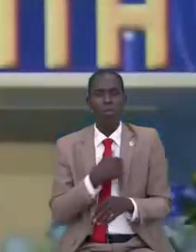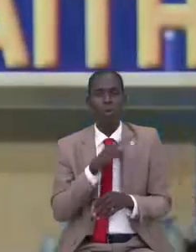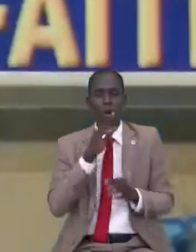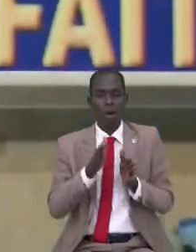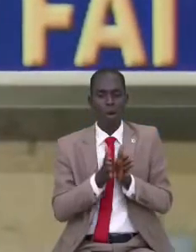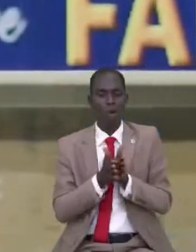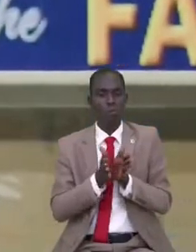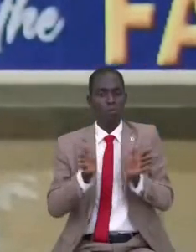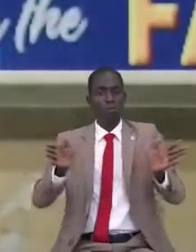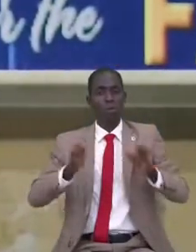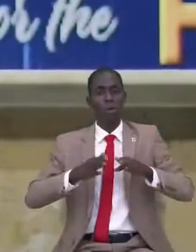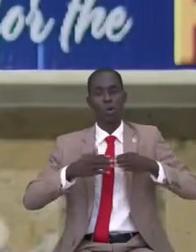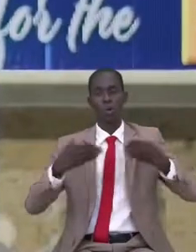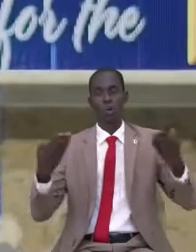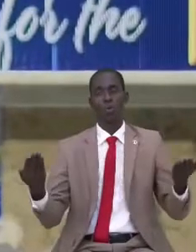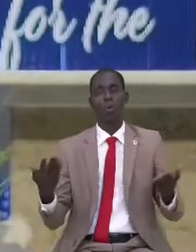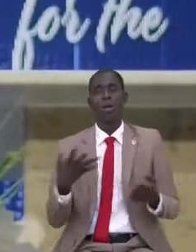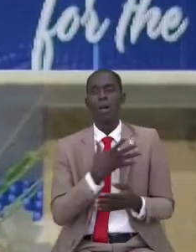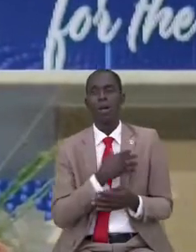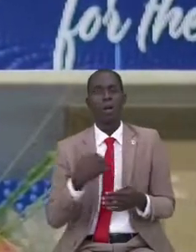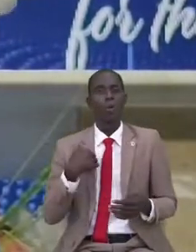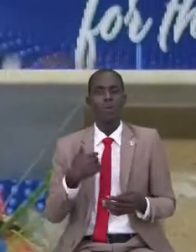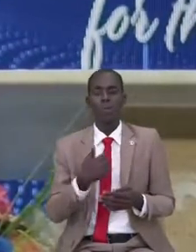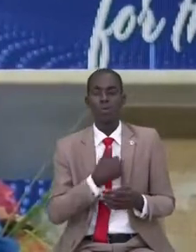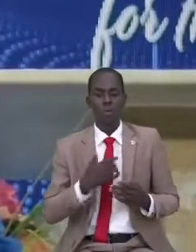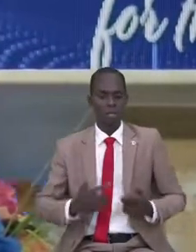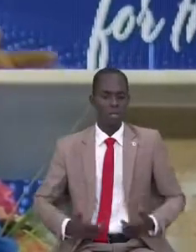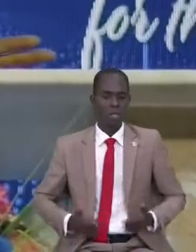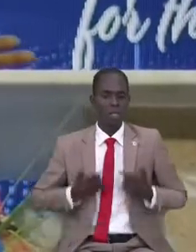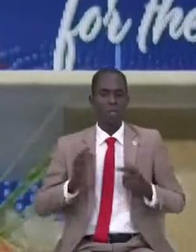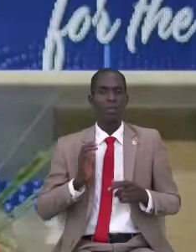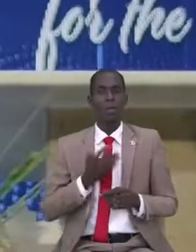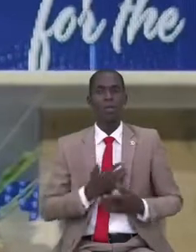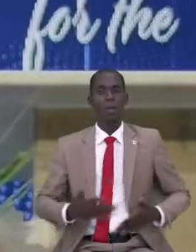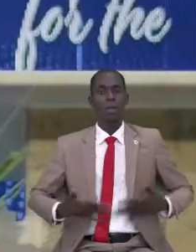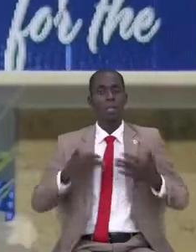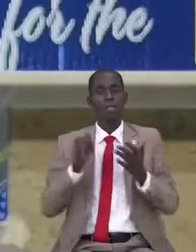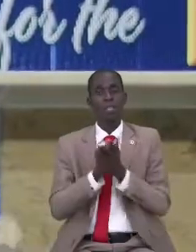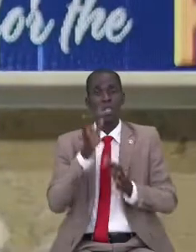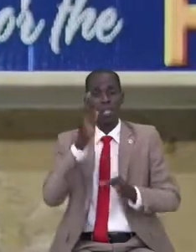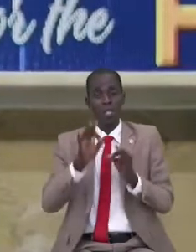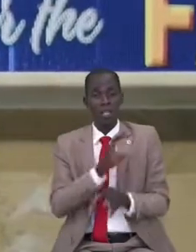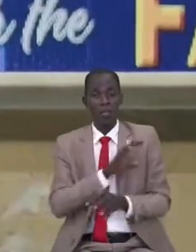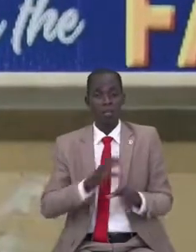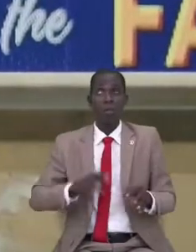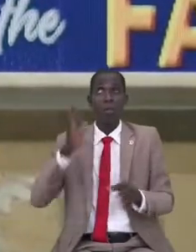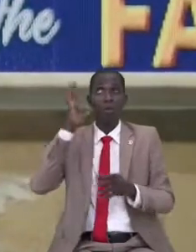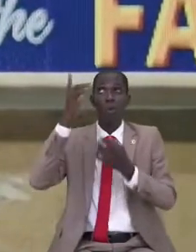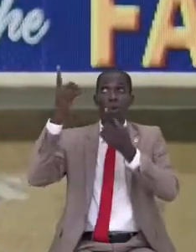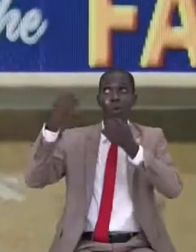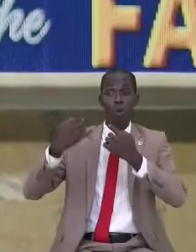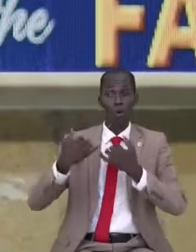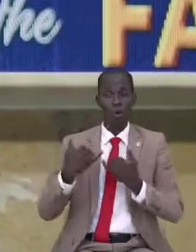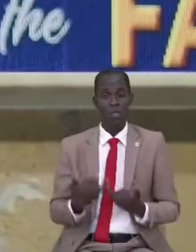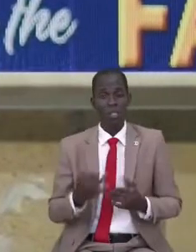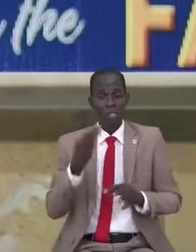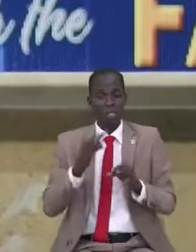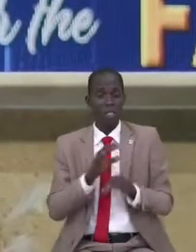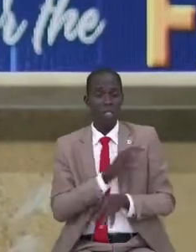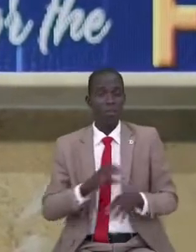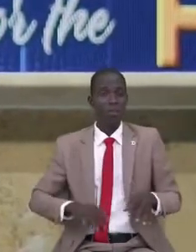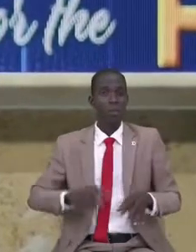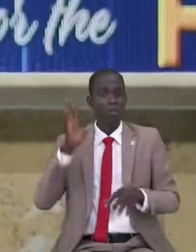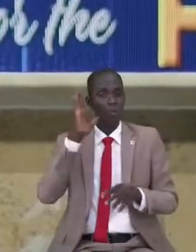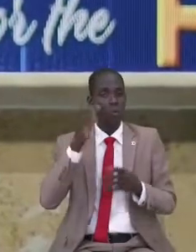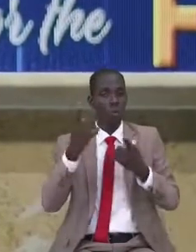and transparent, and we live the life that if Christ were to come today, if Christ were to